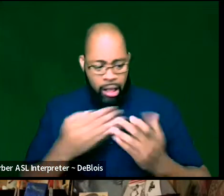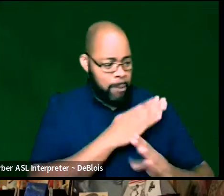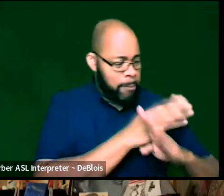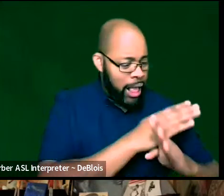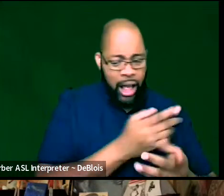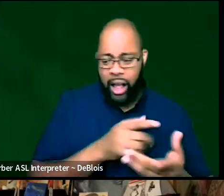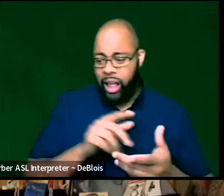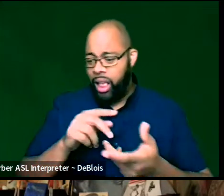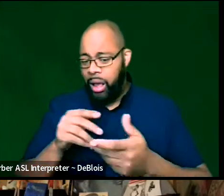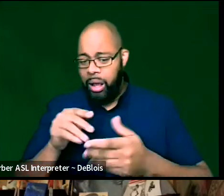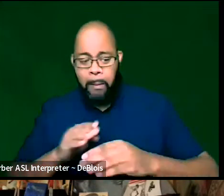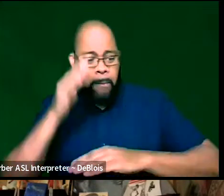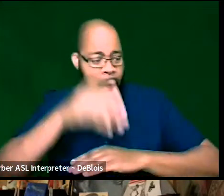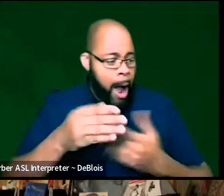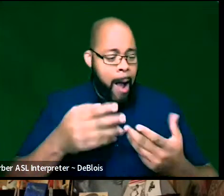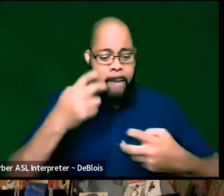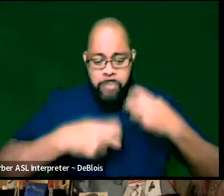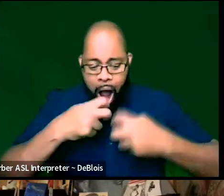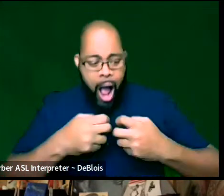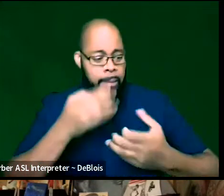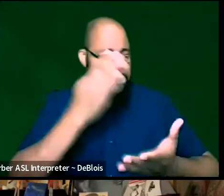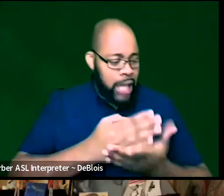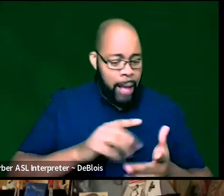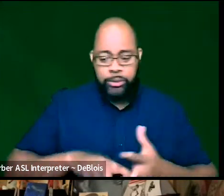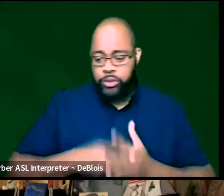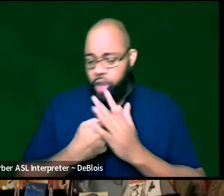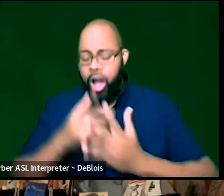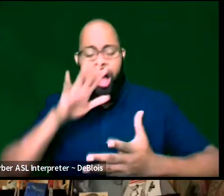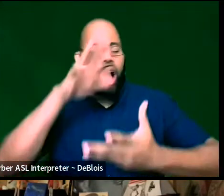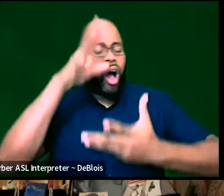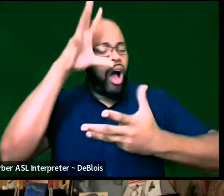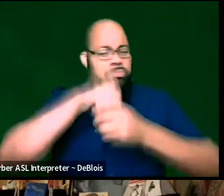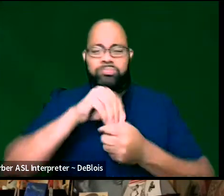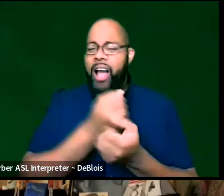blocks, road bumps, stops, starts, all that good